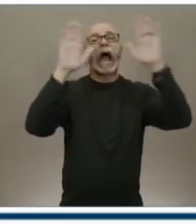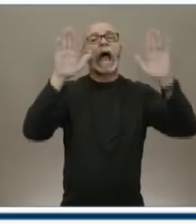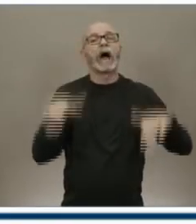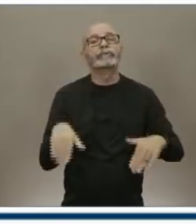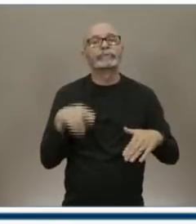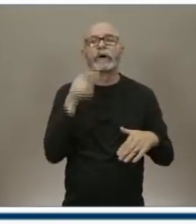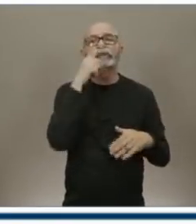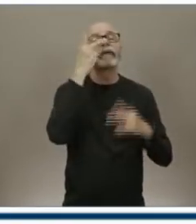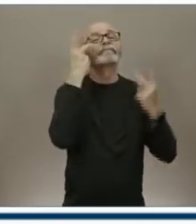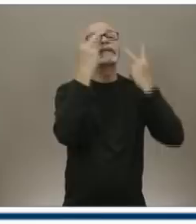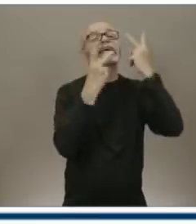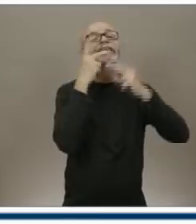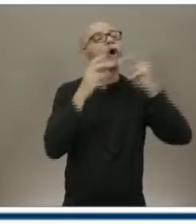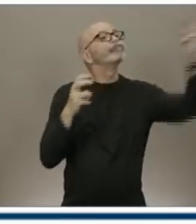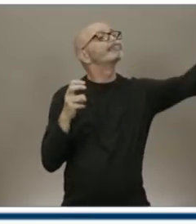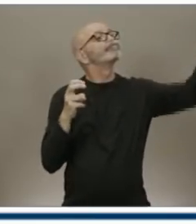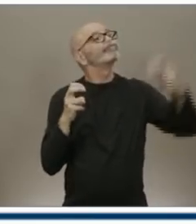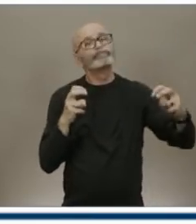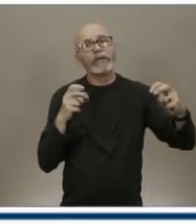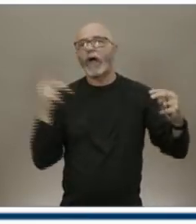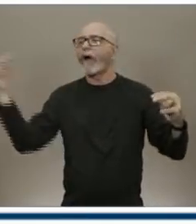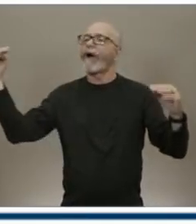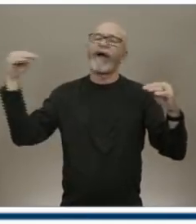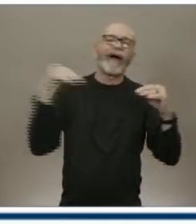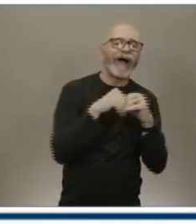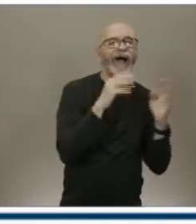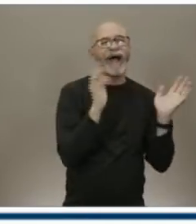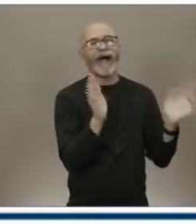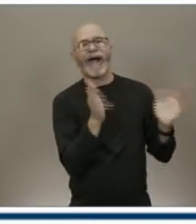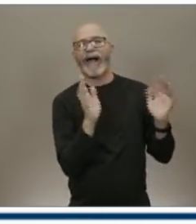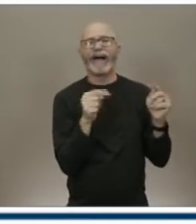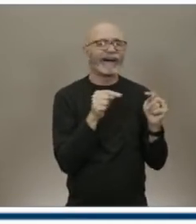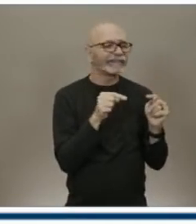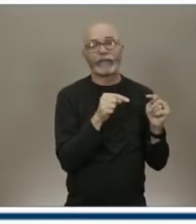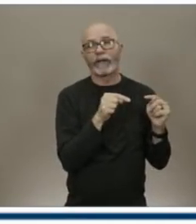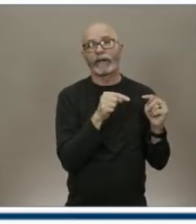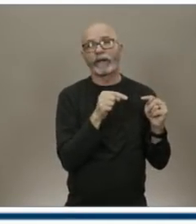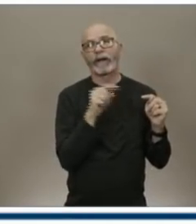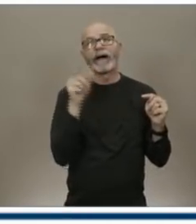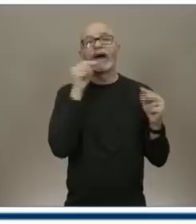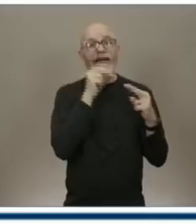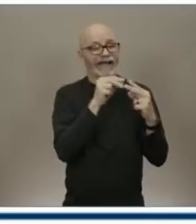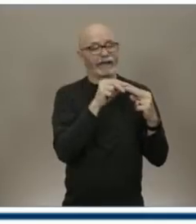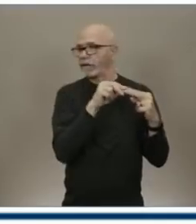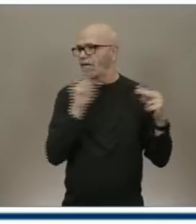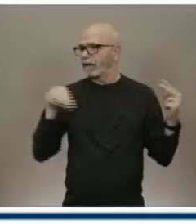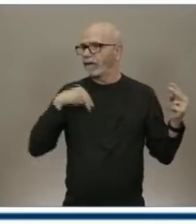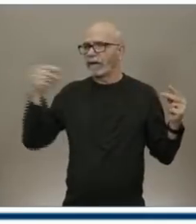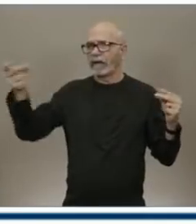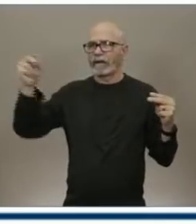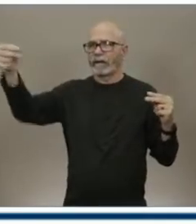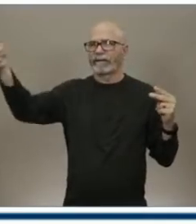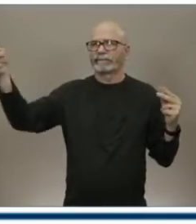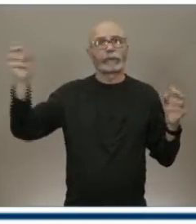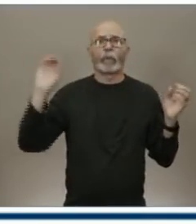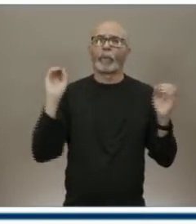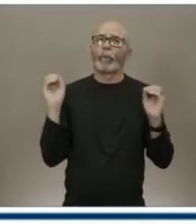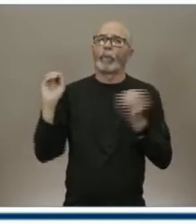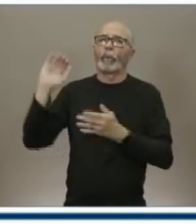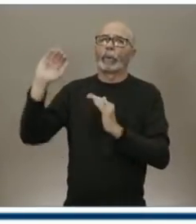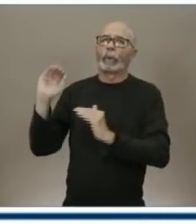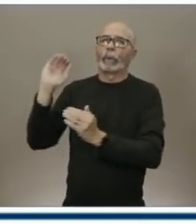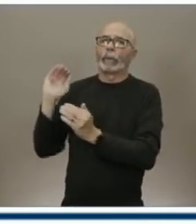the province. As we've looked at the subsequent cases, they've had nothing in their movements